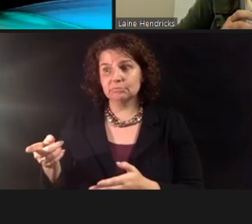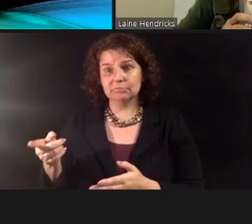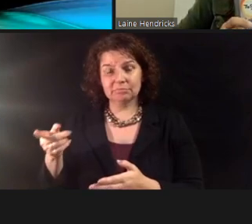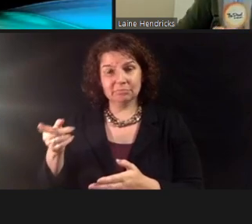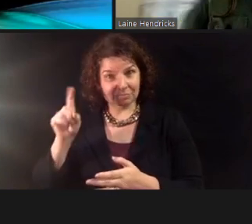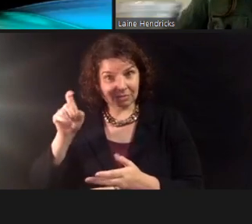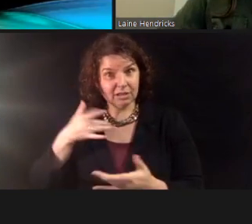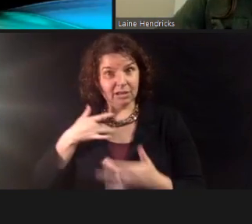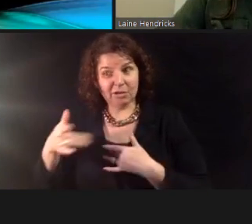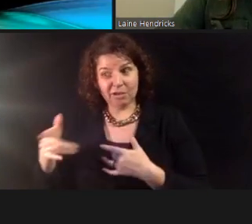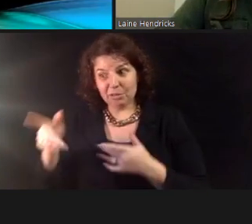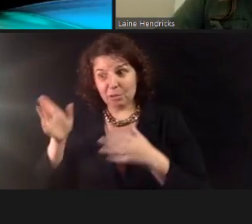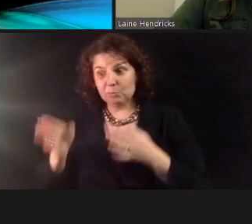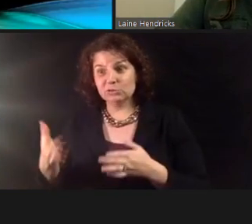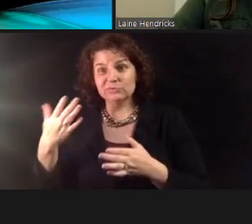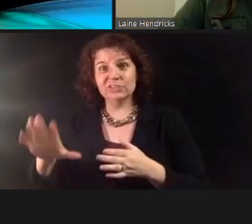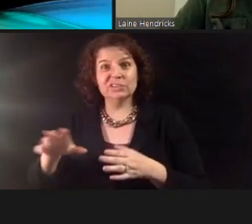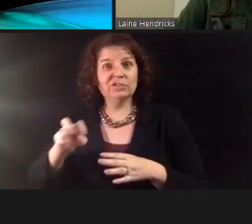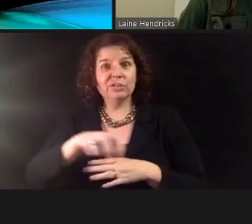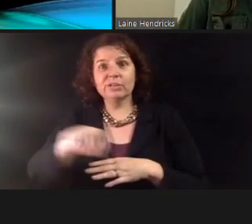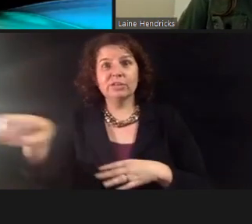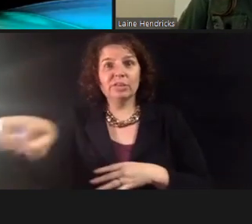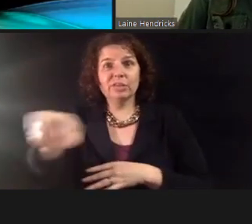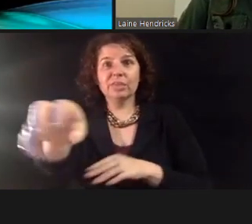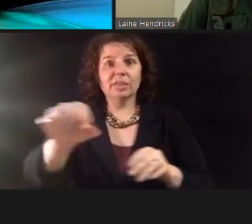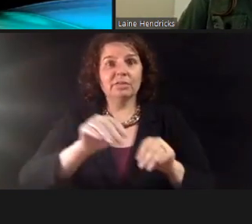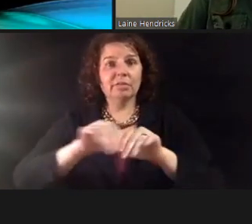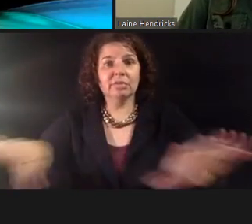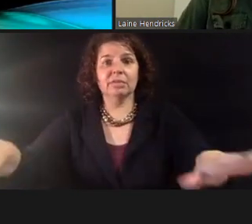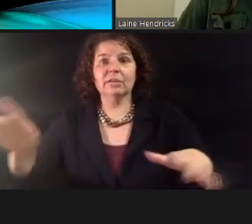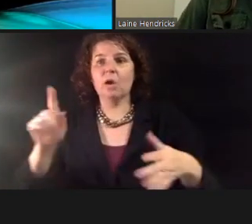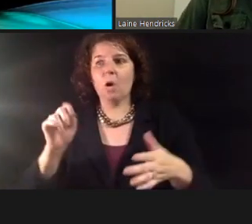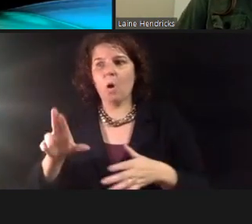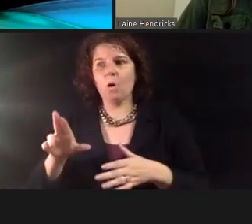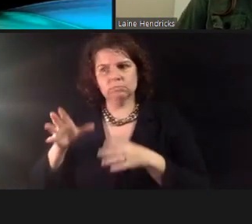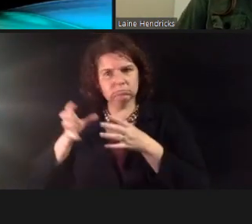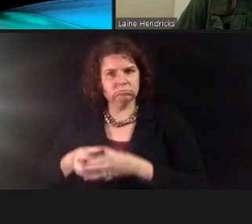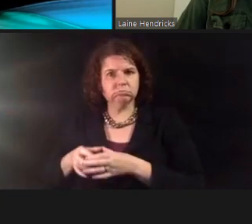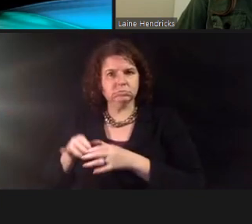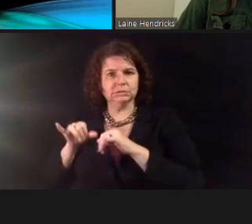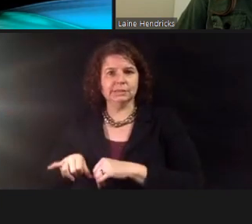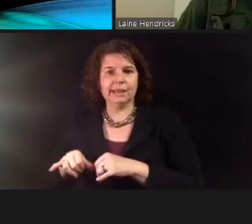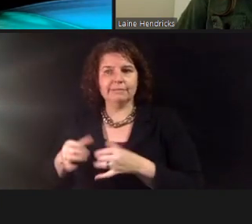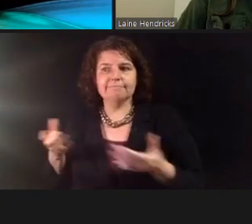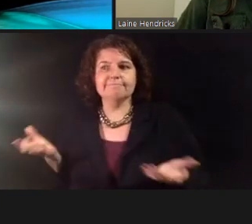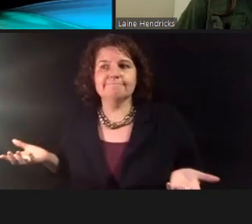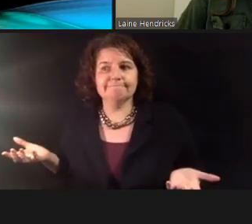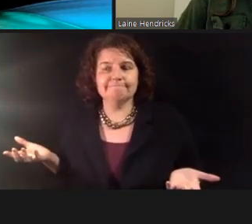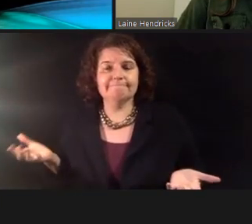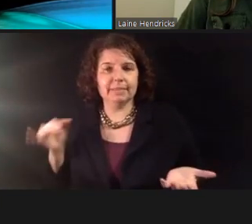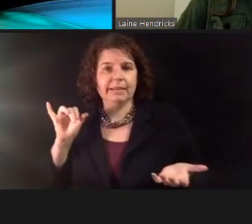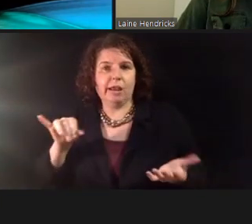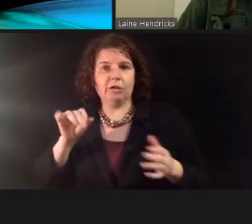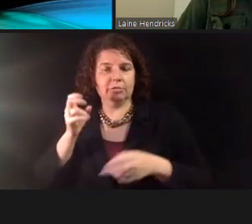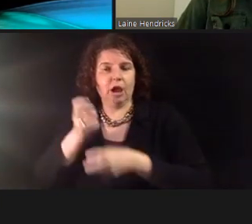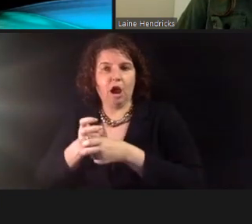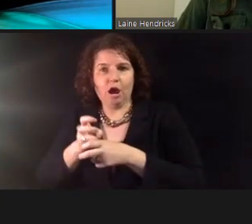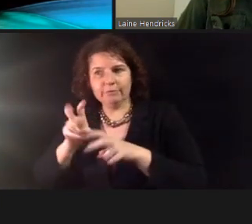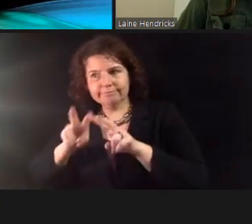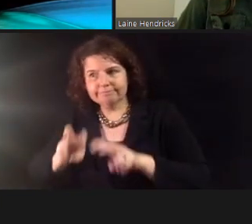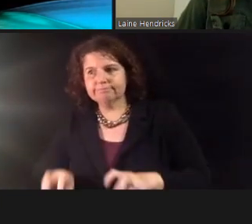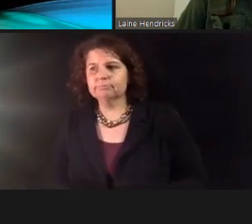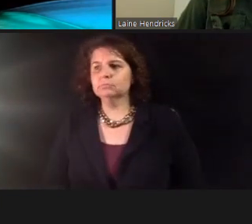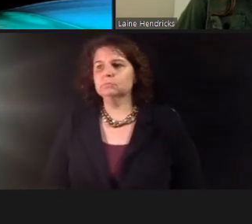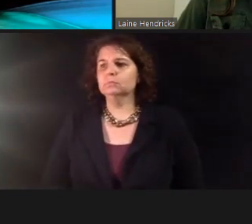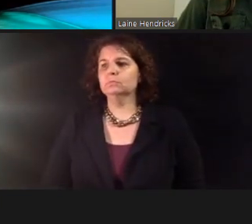taken, if we knew that it was going to take 2 weeks for the result to get back, we might say, let's just treat this differently. Let's assume that you've been exposed. Go for